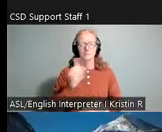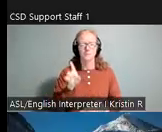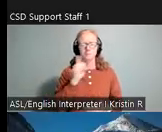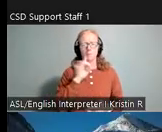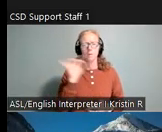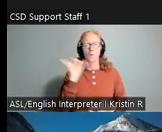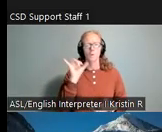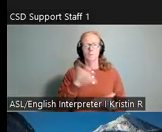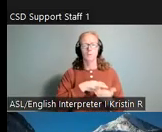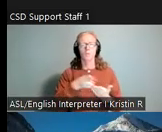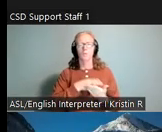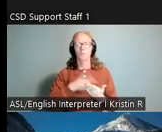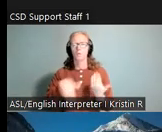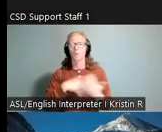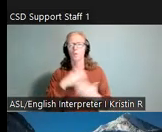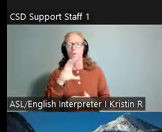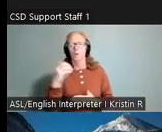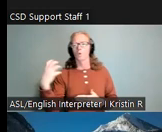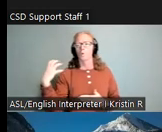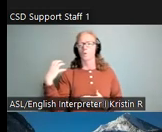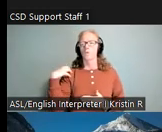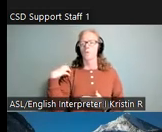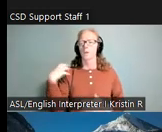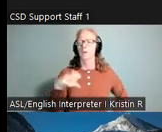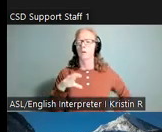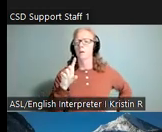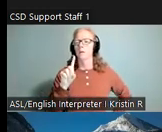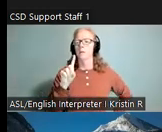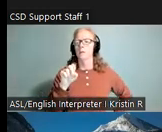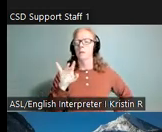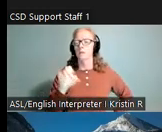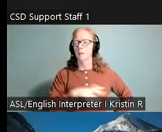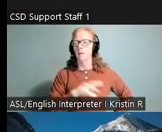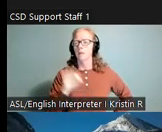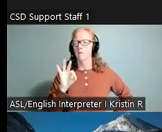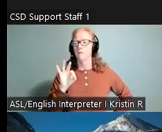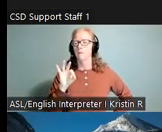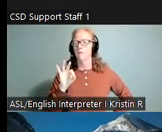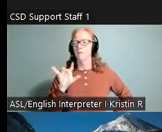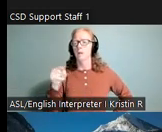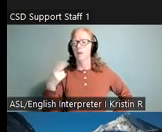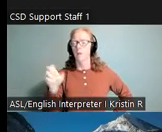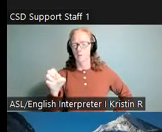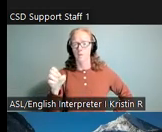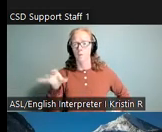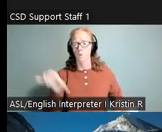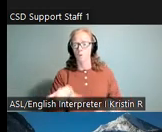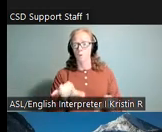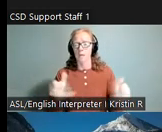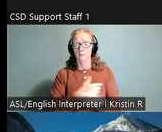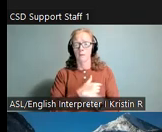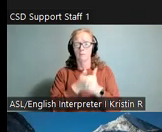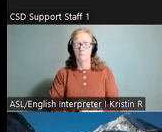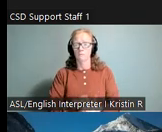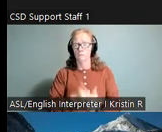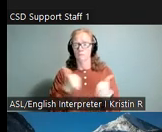sure that co-chairs Faith and Debbie, you know, making sure that we're on track and that we're doing what you want